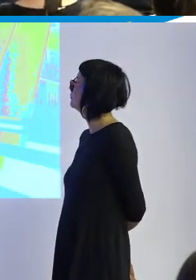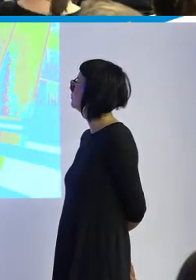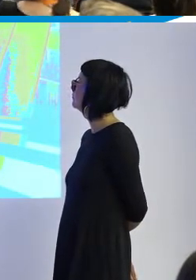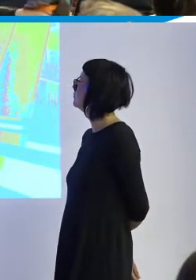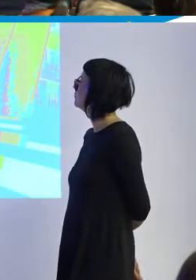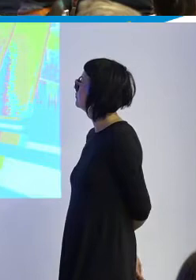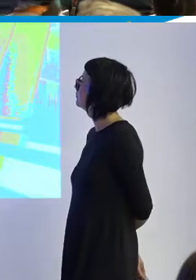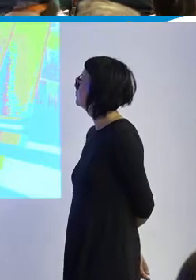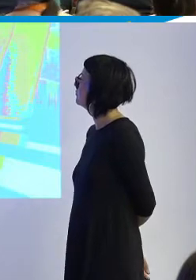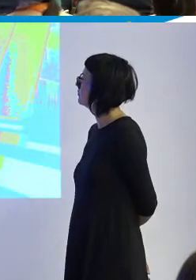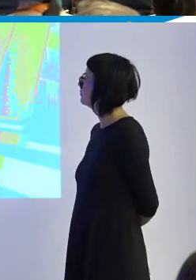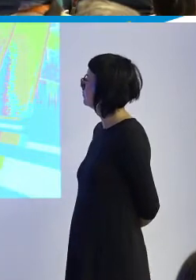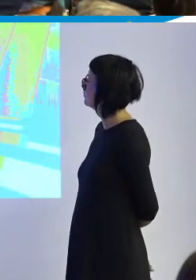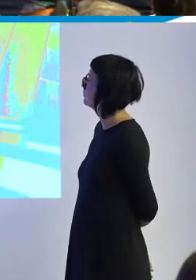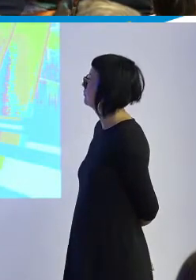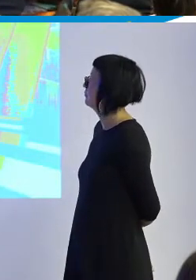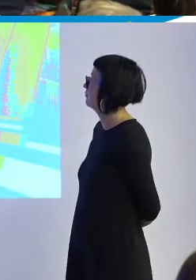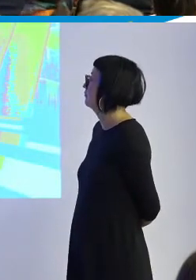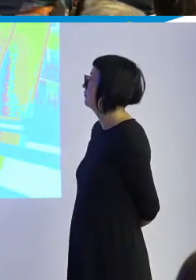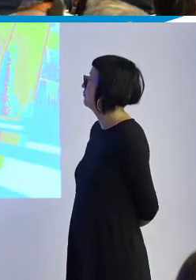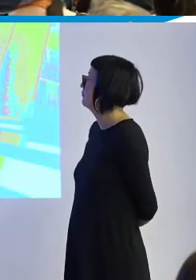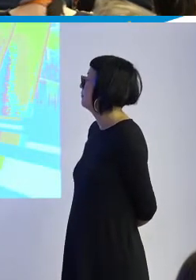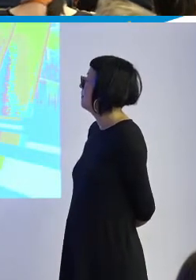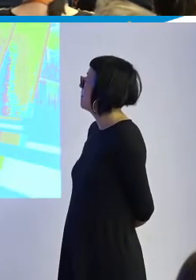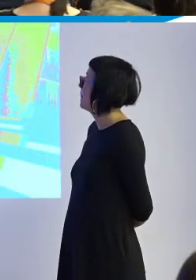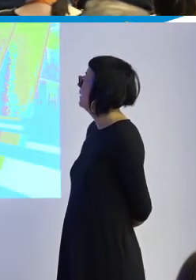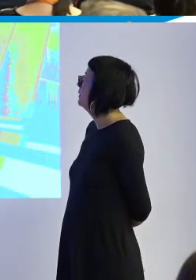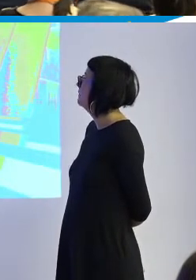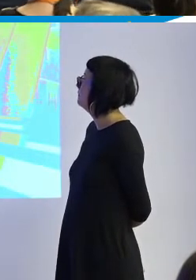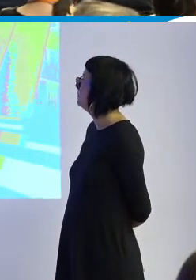and then sends a signal to the motors to rotate the machine's gears